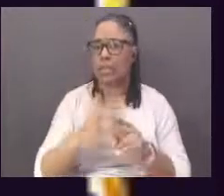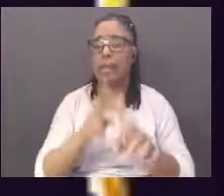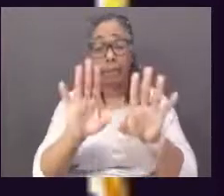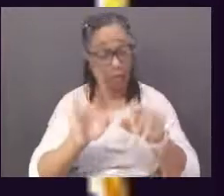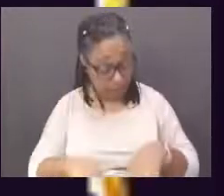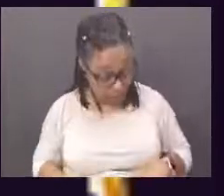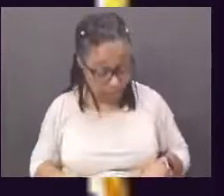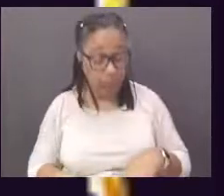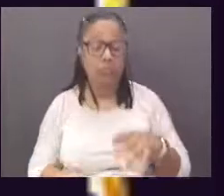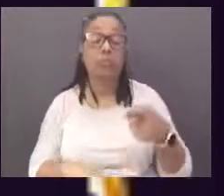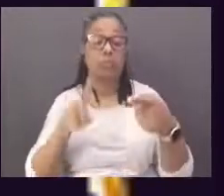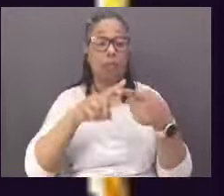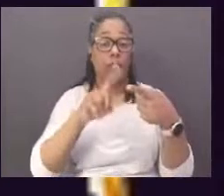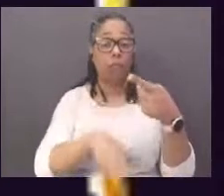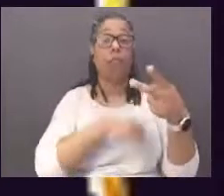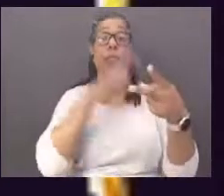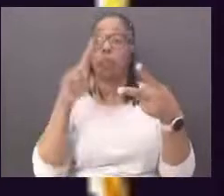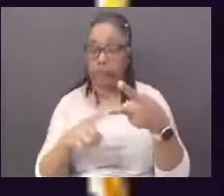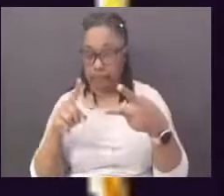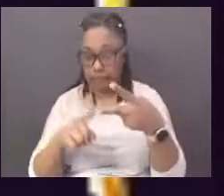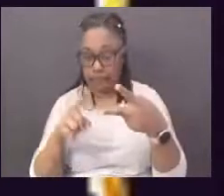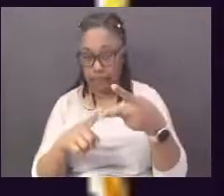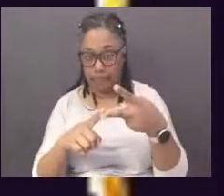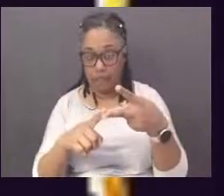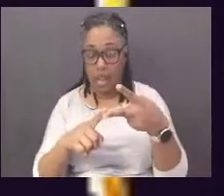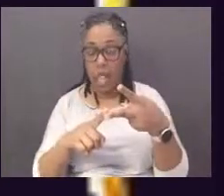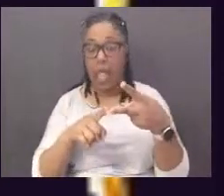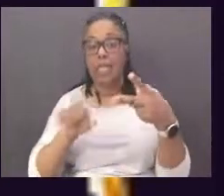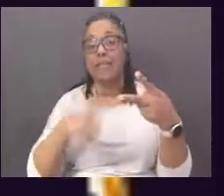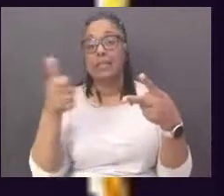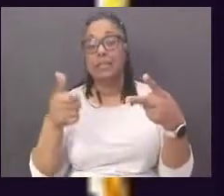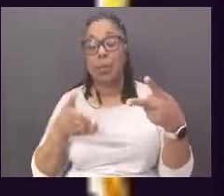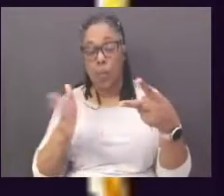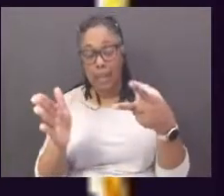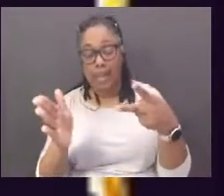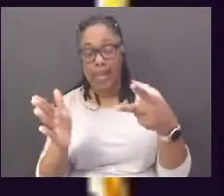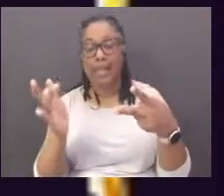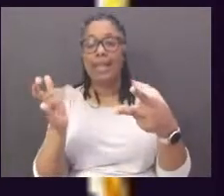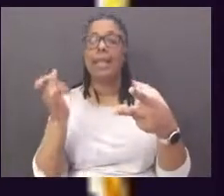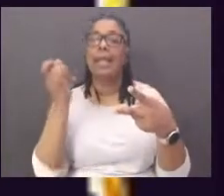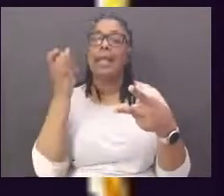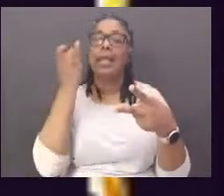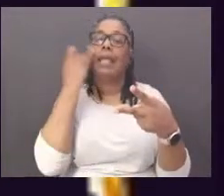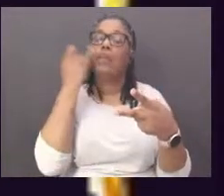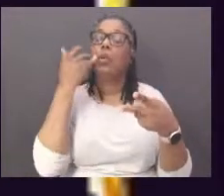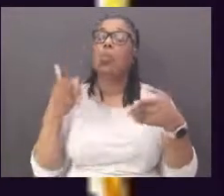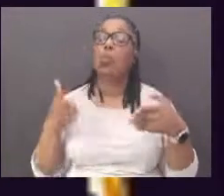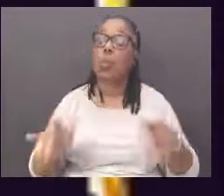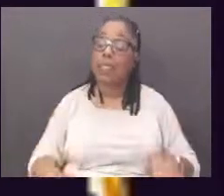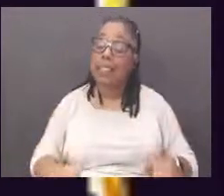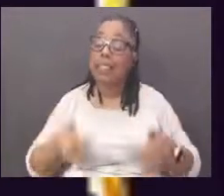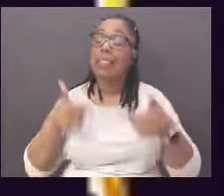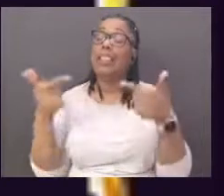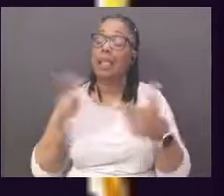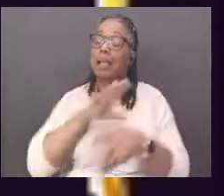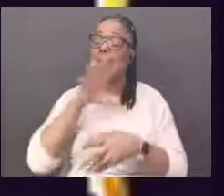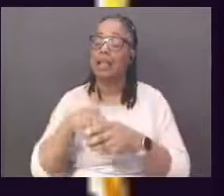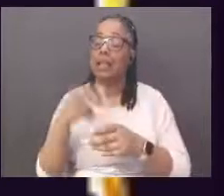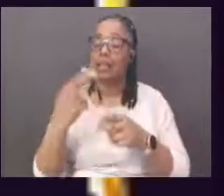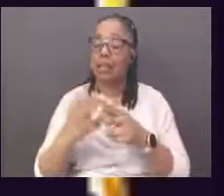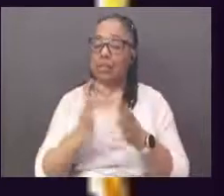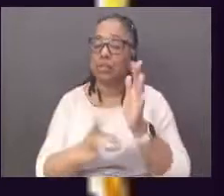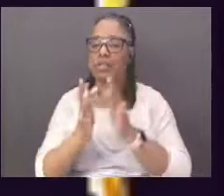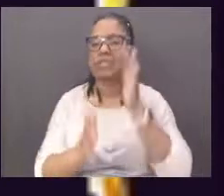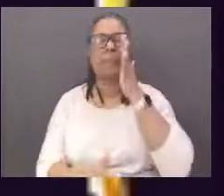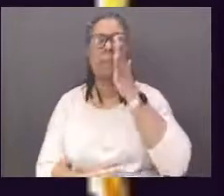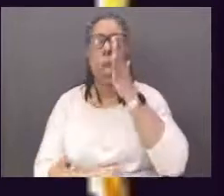second way the enemy will know your name is if you live in the name of Jesus. The devil did not always know Paul because